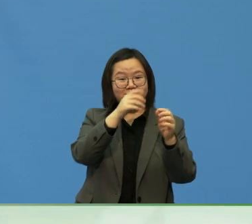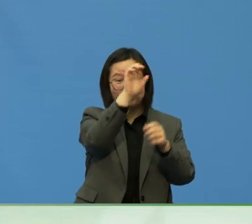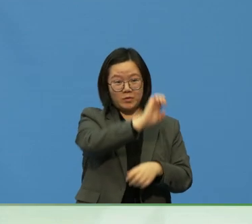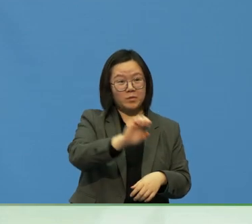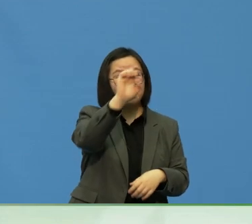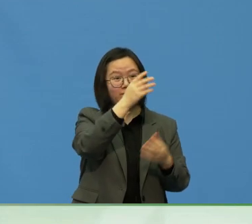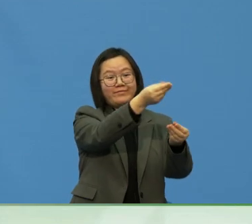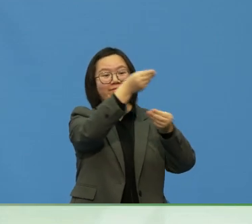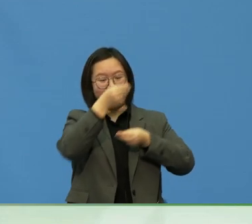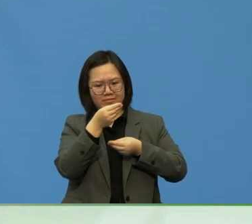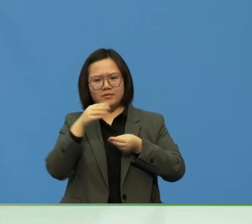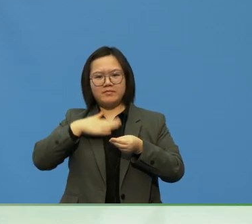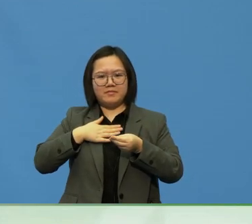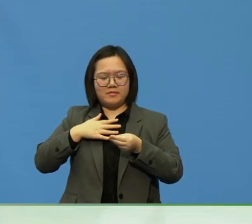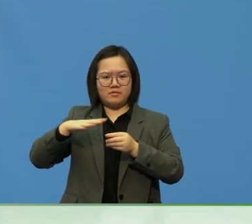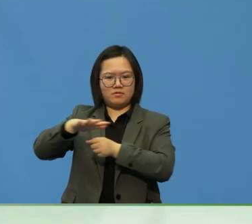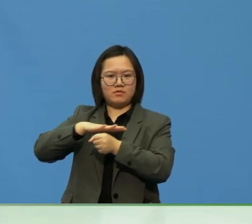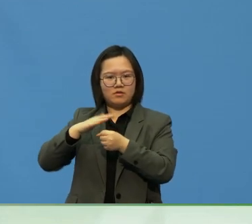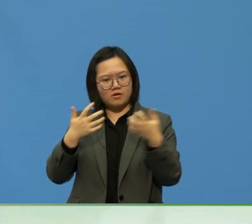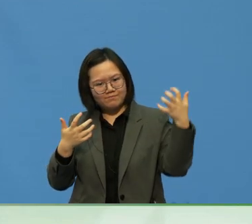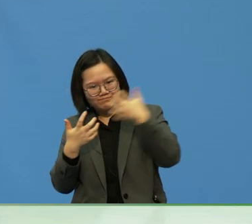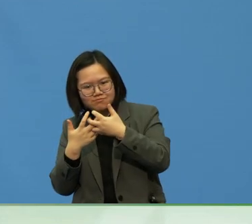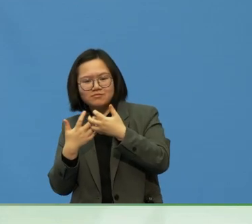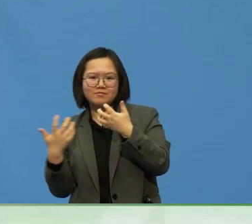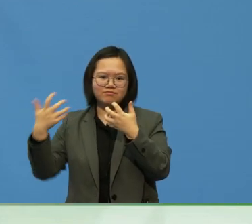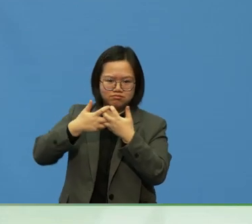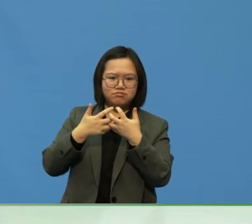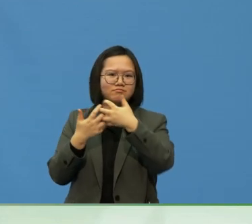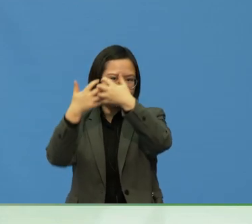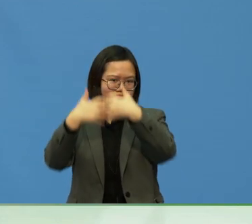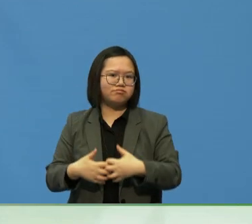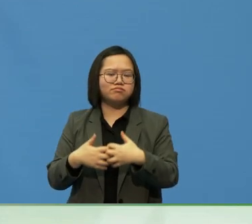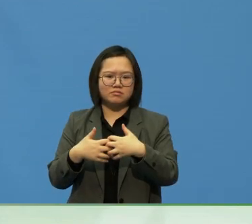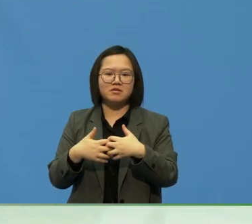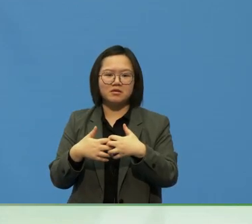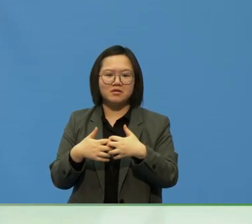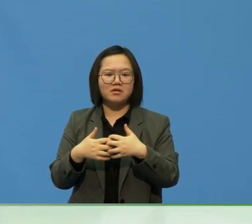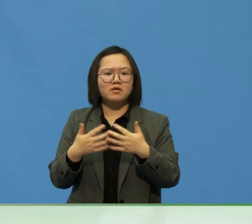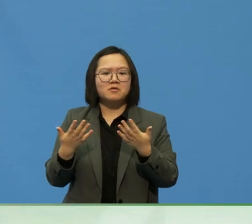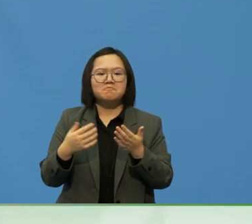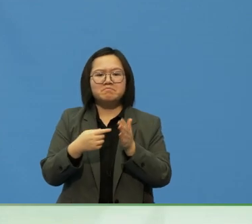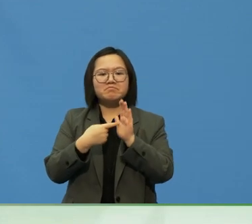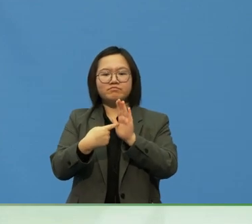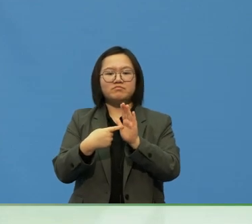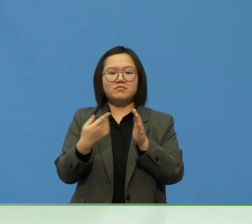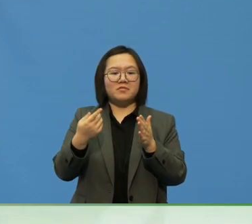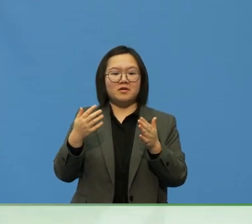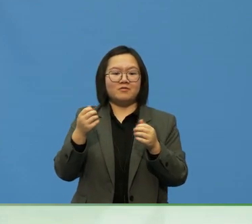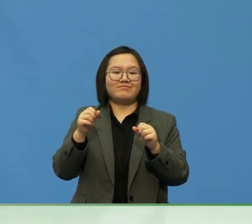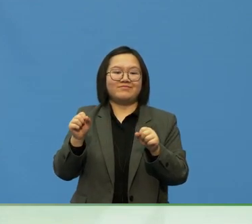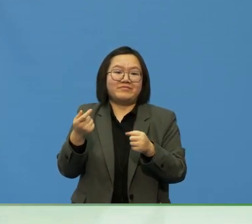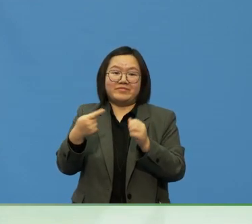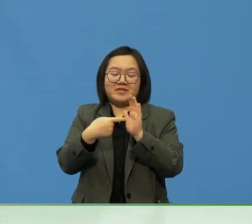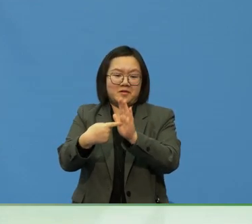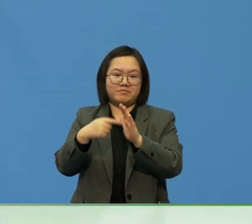now looking at a claim in terms of against a major retailer because you can't shop online. The question for me is,